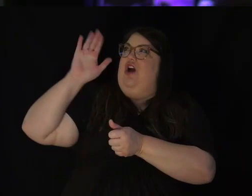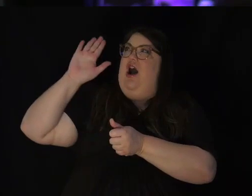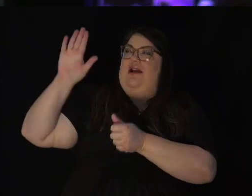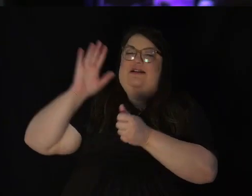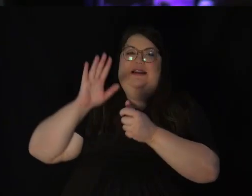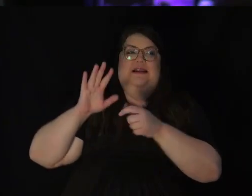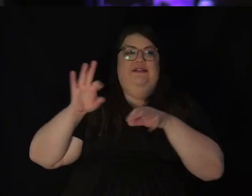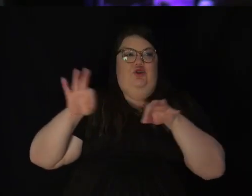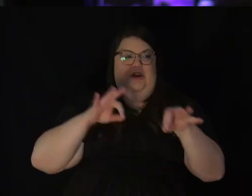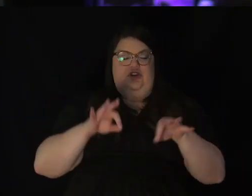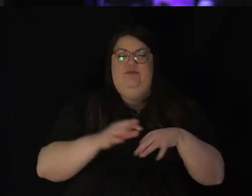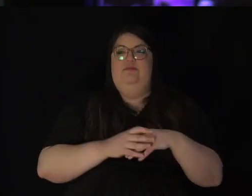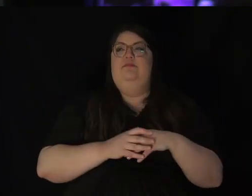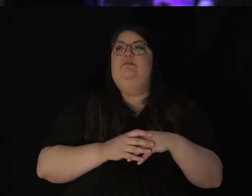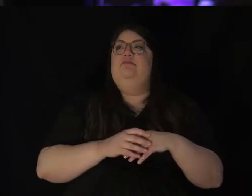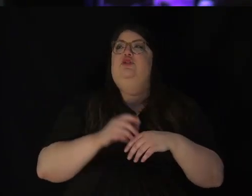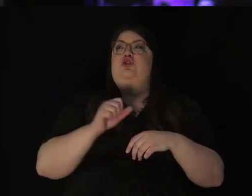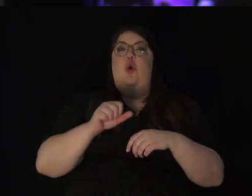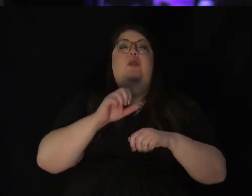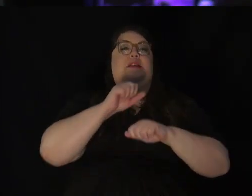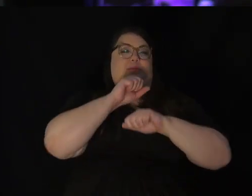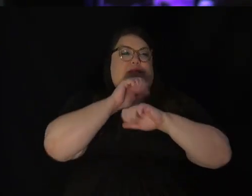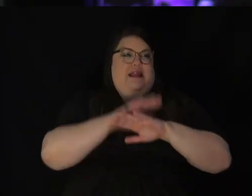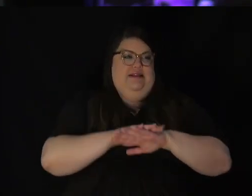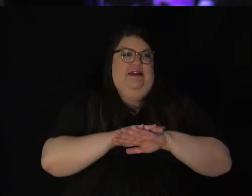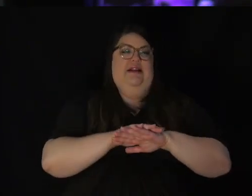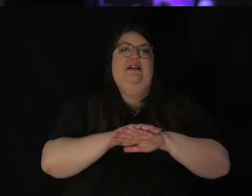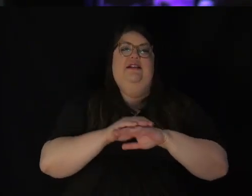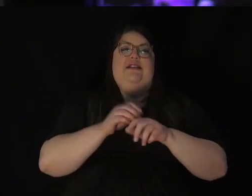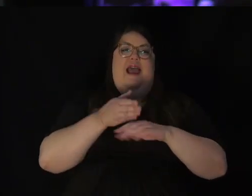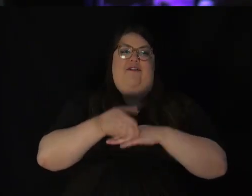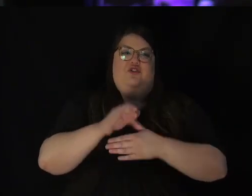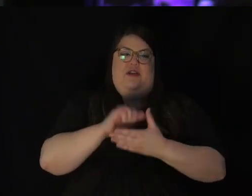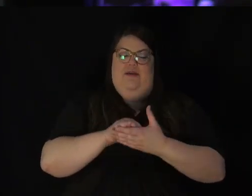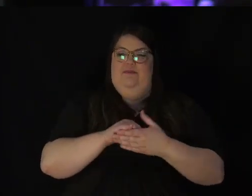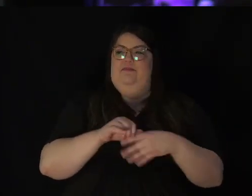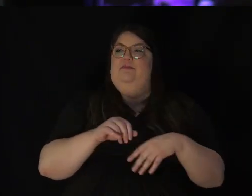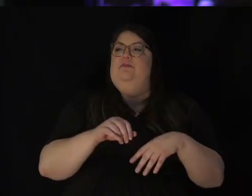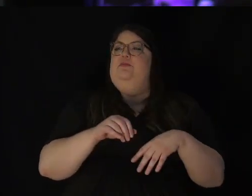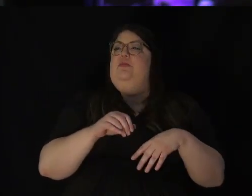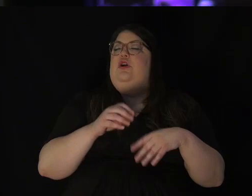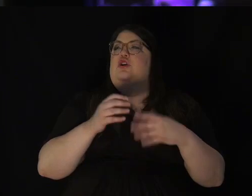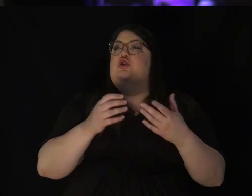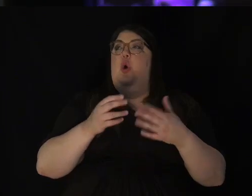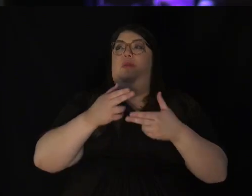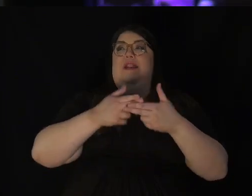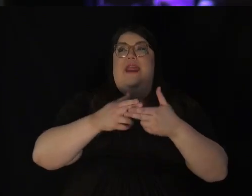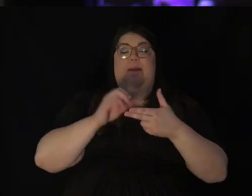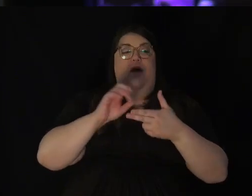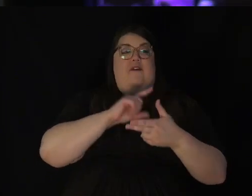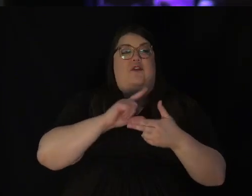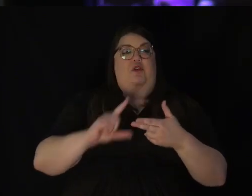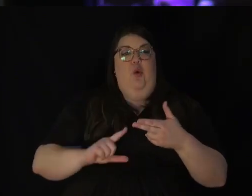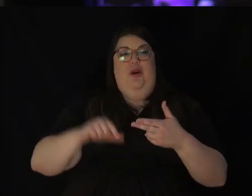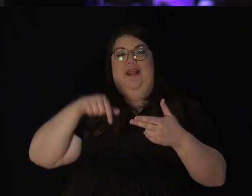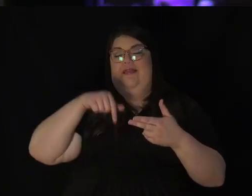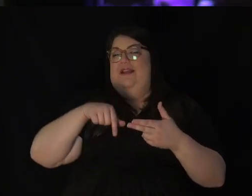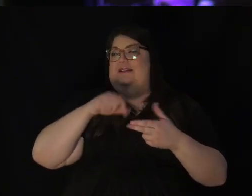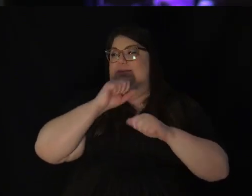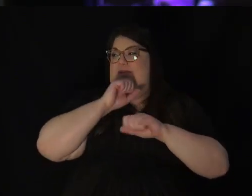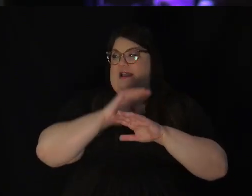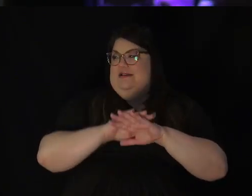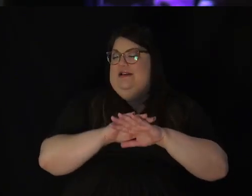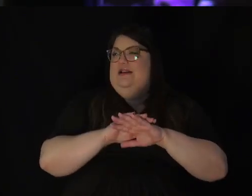a very appropriate order here. The Lord, the name of the Lord in this